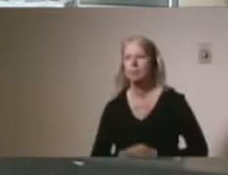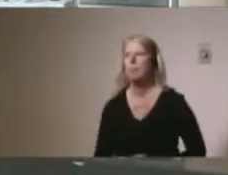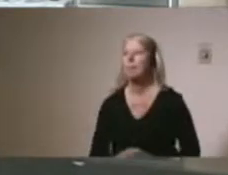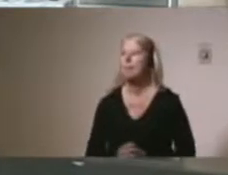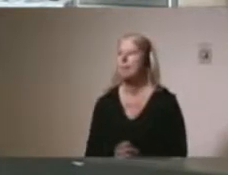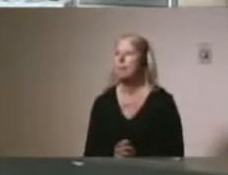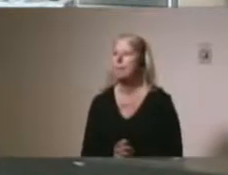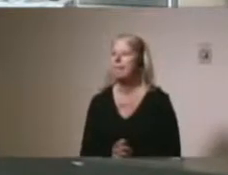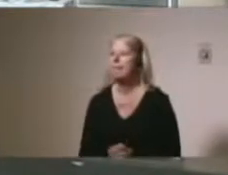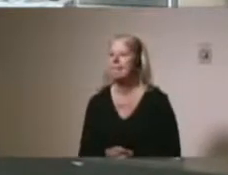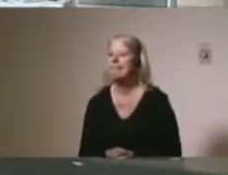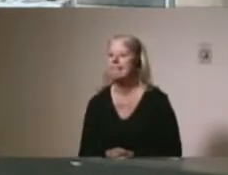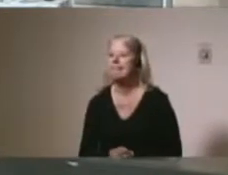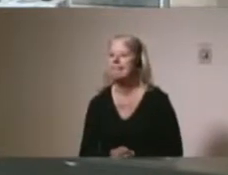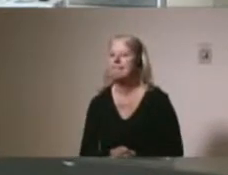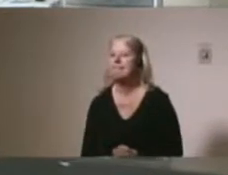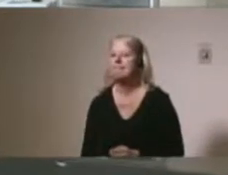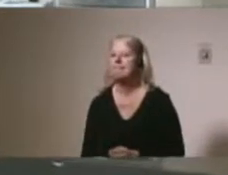We've reached